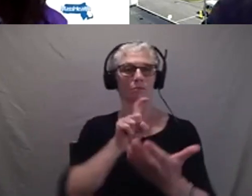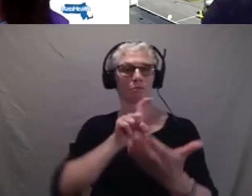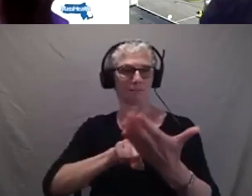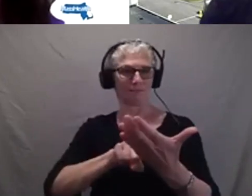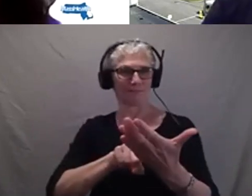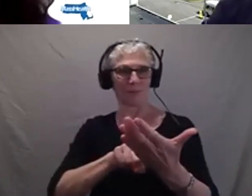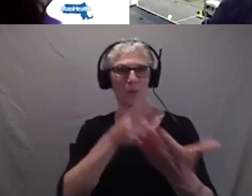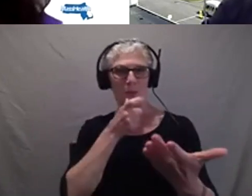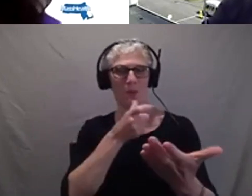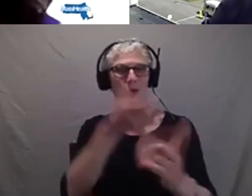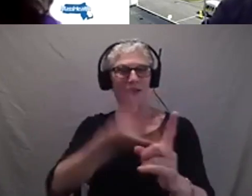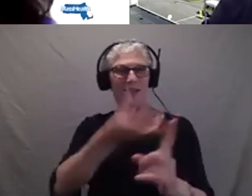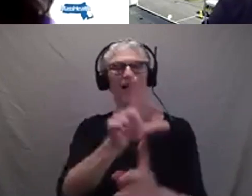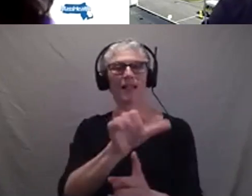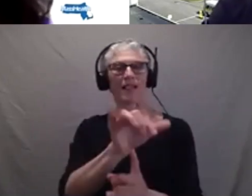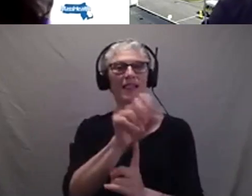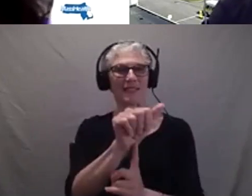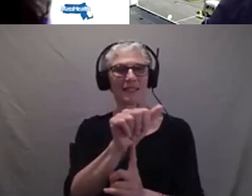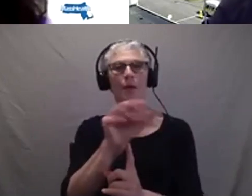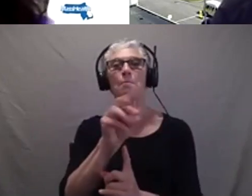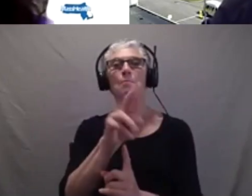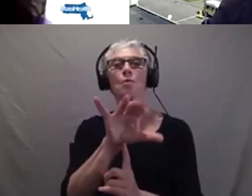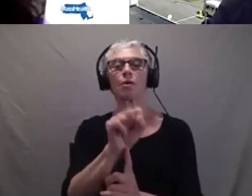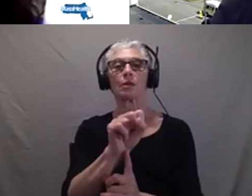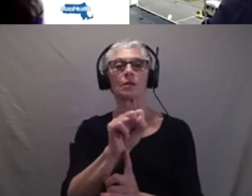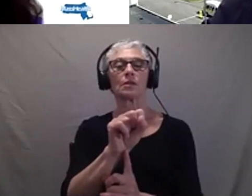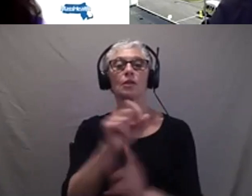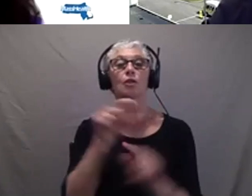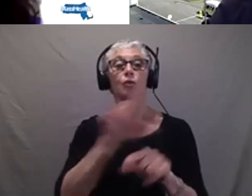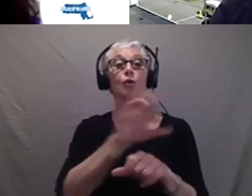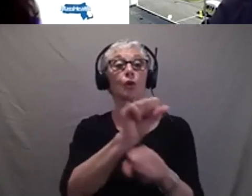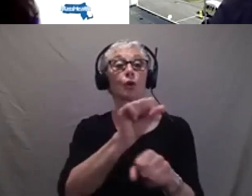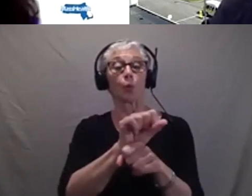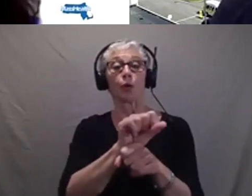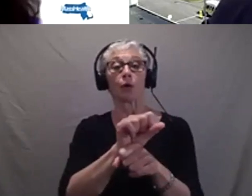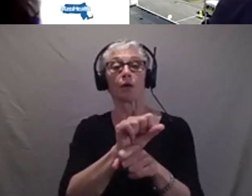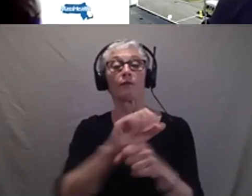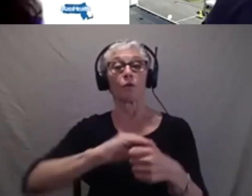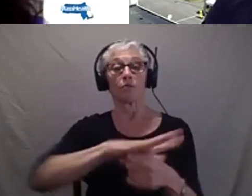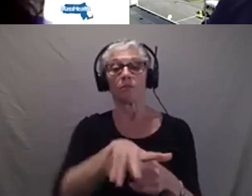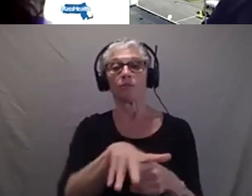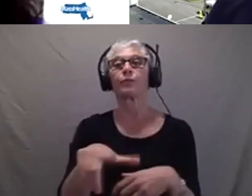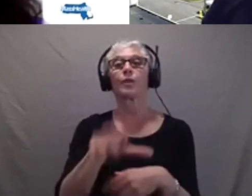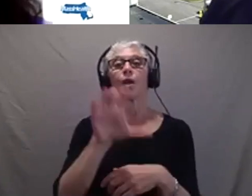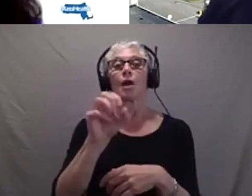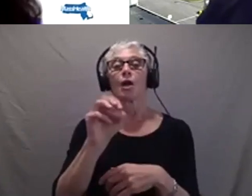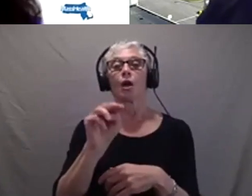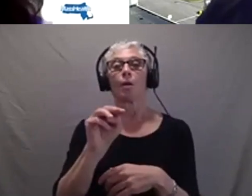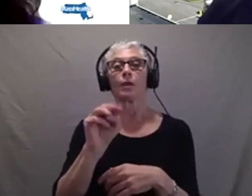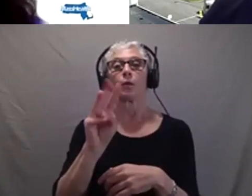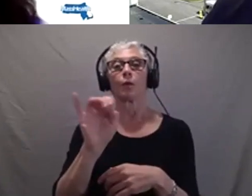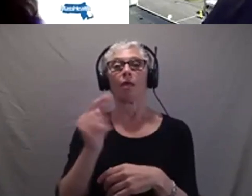Morris for her exceptional work during the COVID-19 pandemic. Commonwealth Medicine has been very closely partnered with the